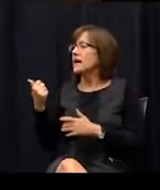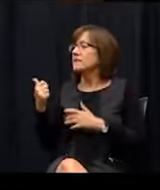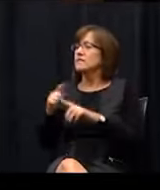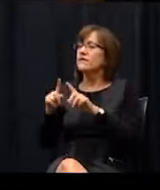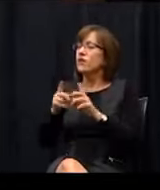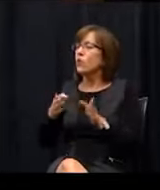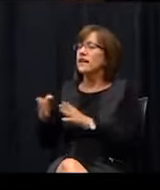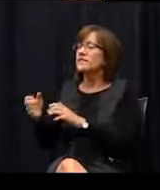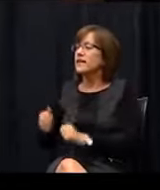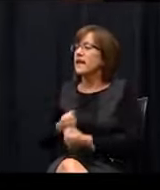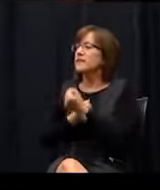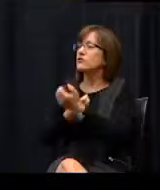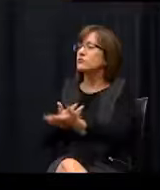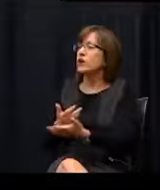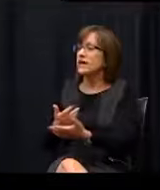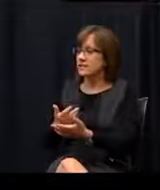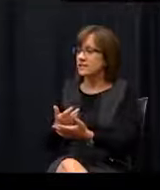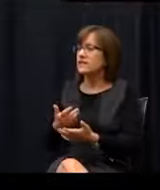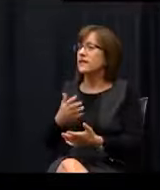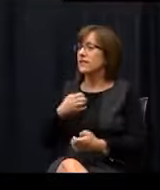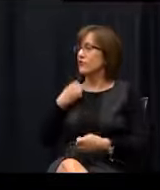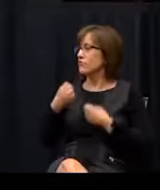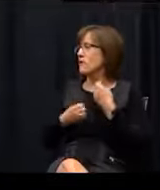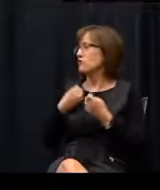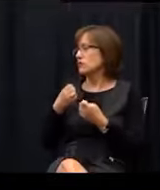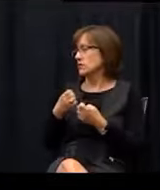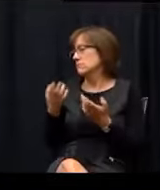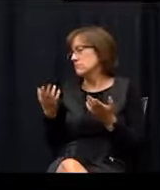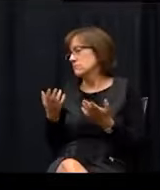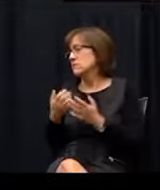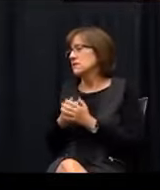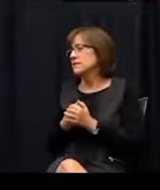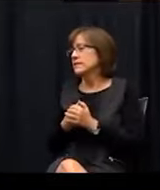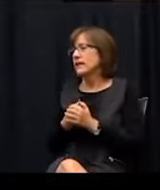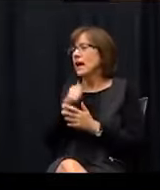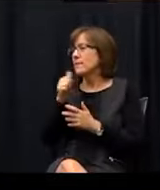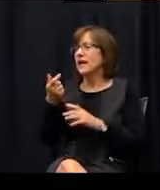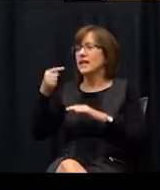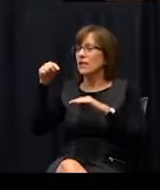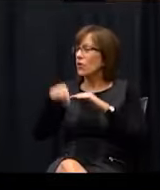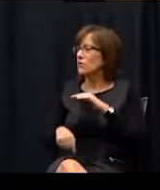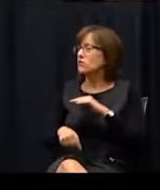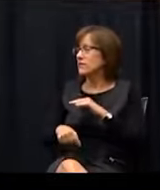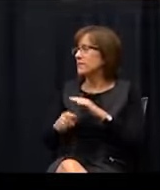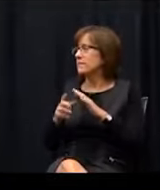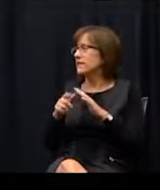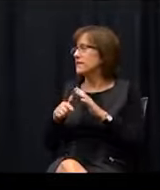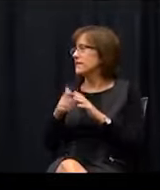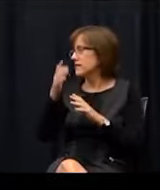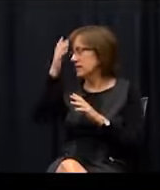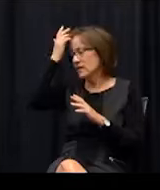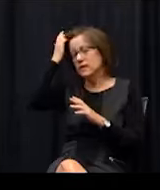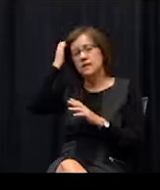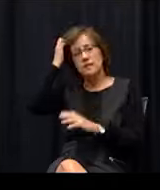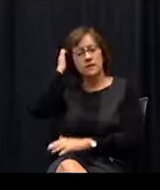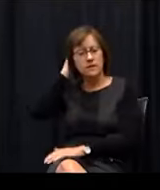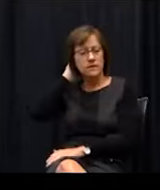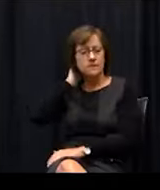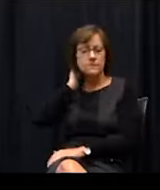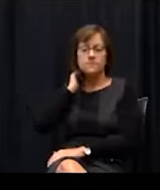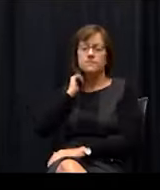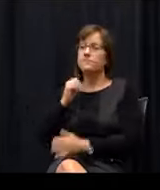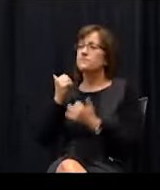emotion if they can't use their words in that moment. So I'm not going to get too much into this. So I'm just going to give a lot of